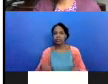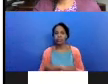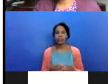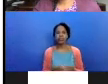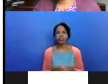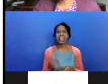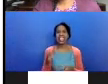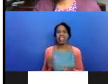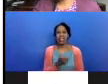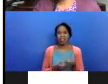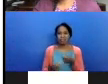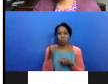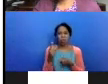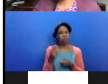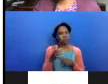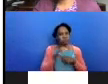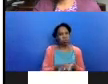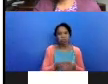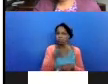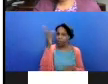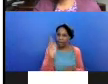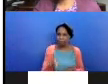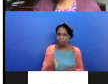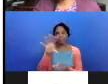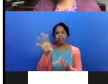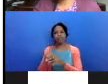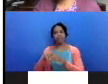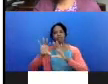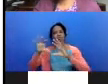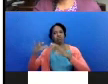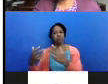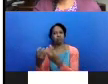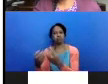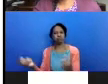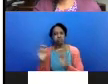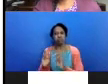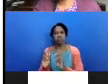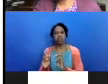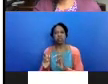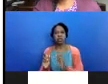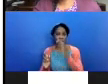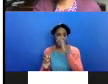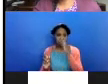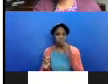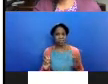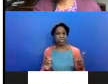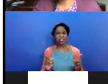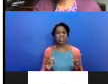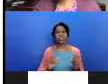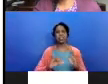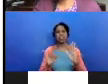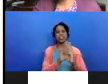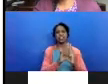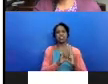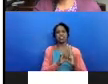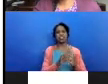was too scared to talk to me about the violence, and then I was going to put him in a group of violent other guys who've been identified as violent, thinking he was going to open up to them,